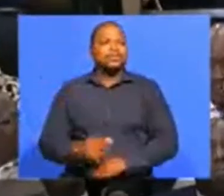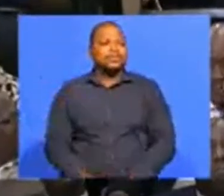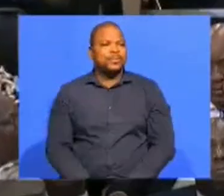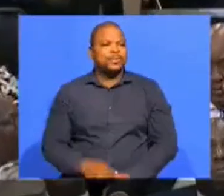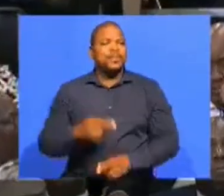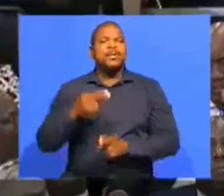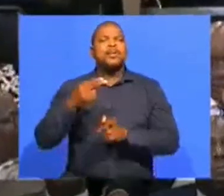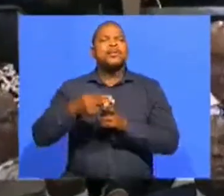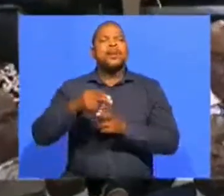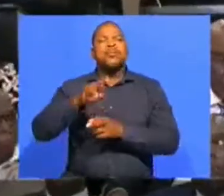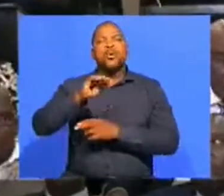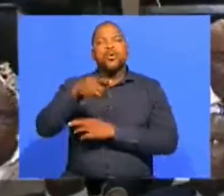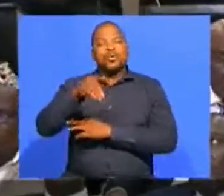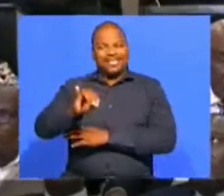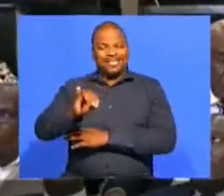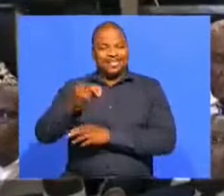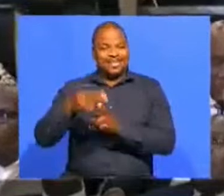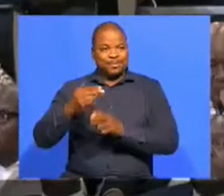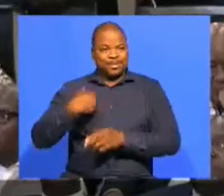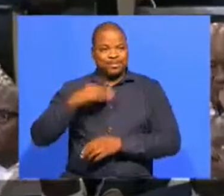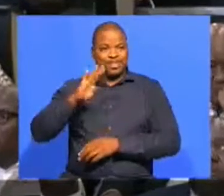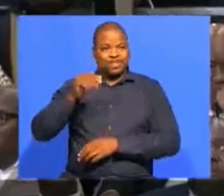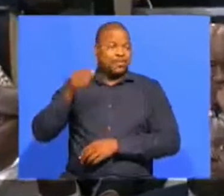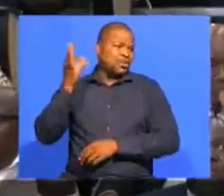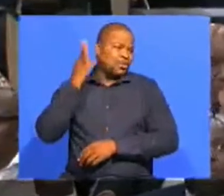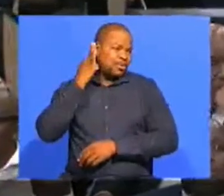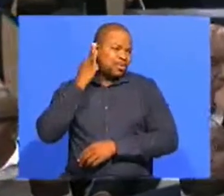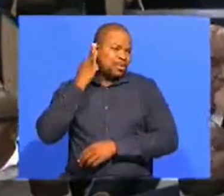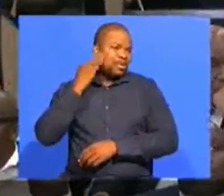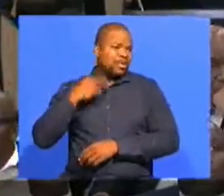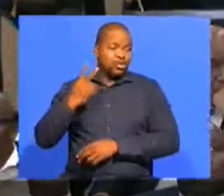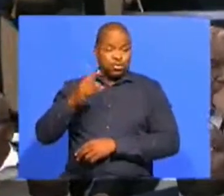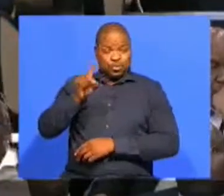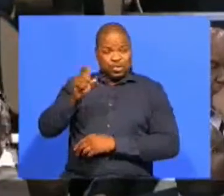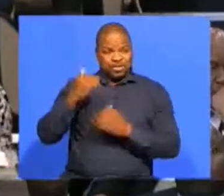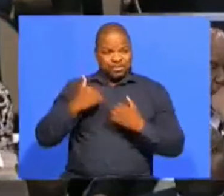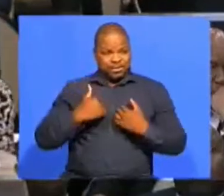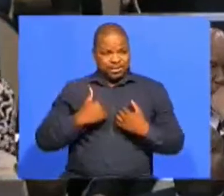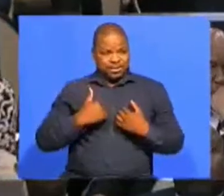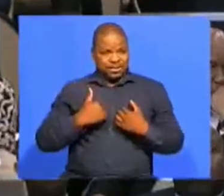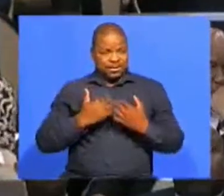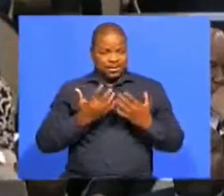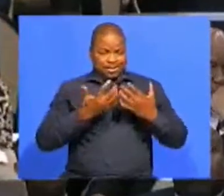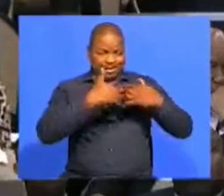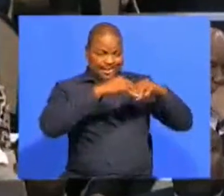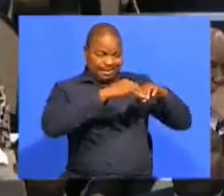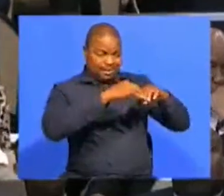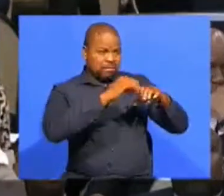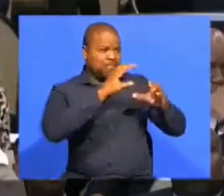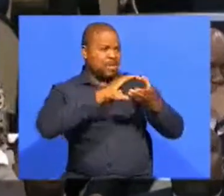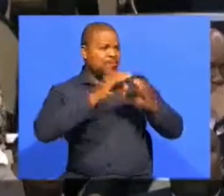My name is Owen Taitile Boti from BTV News. I got 2 questions, especially in the multilateral cooperation.